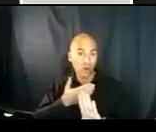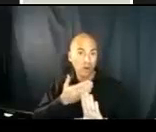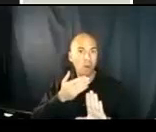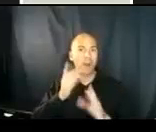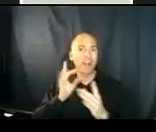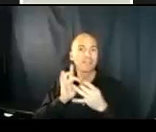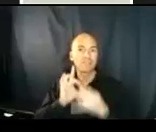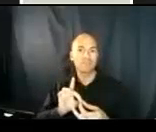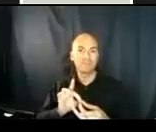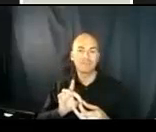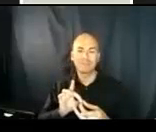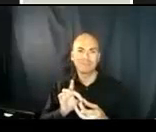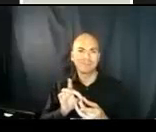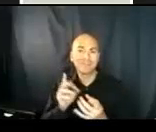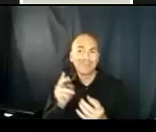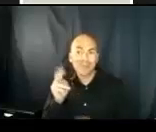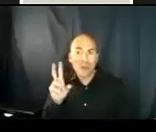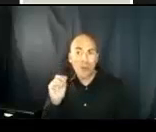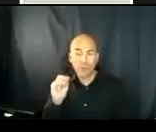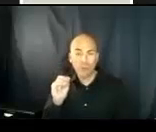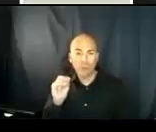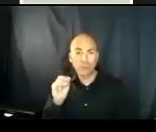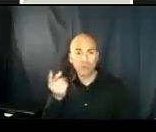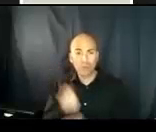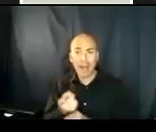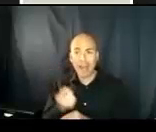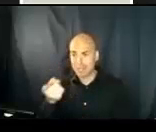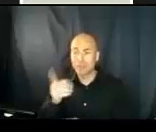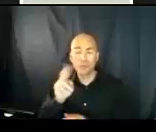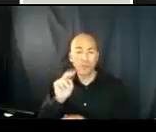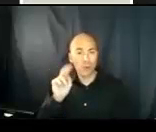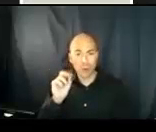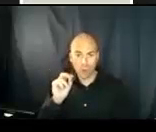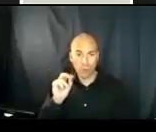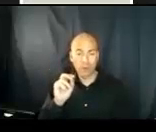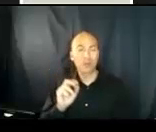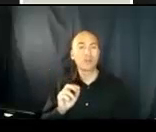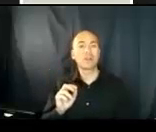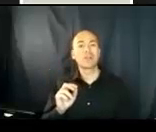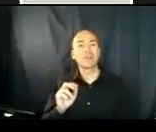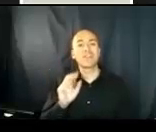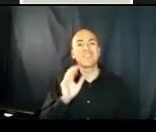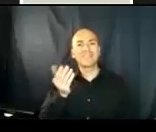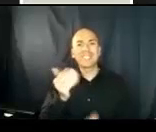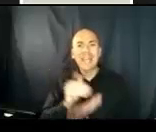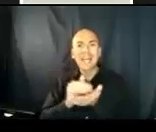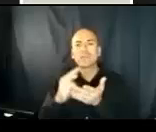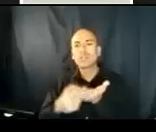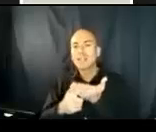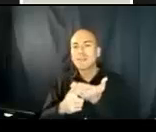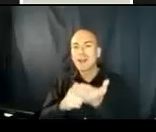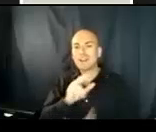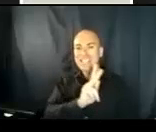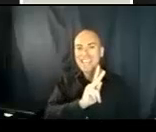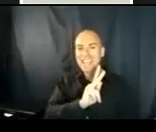Absolutely no. Absolutely no. And then again, we're talking about K-12. Okay,